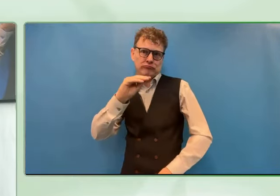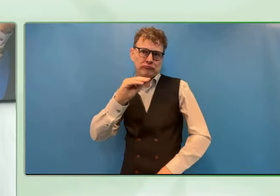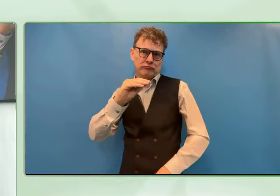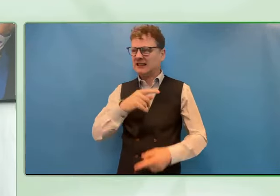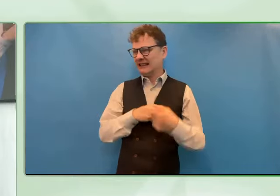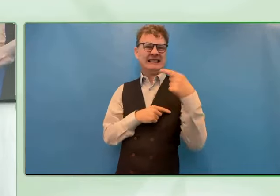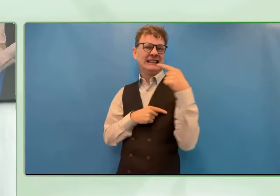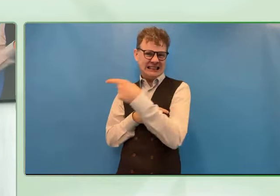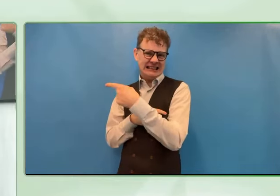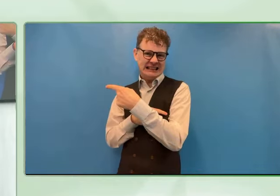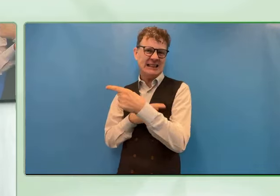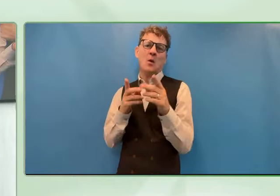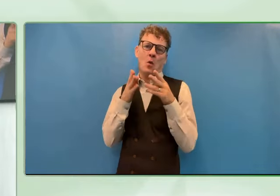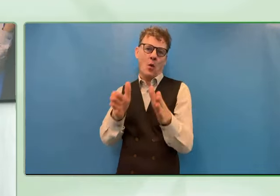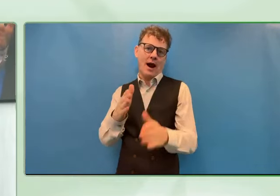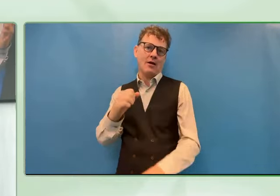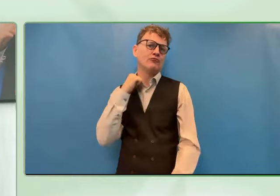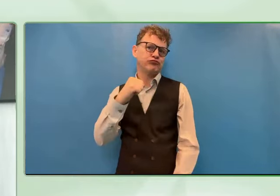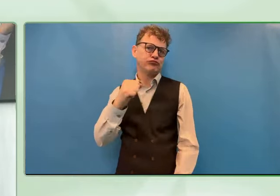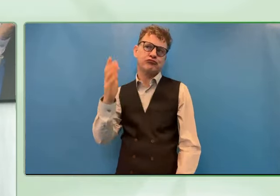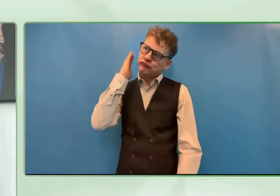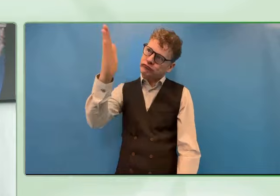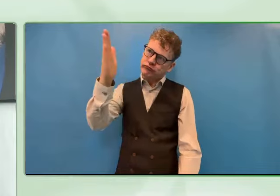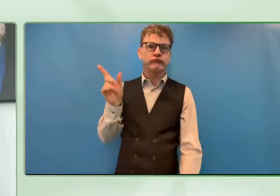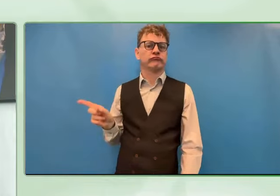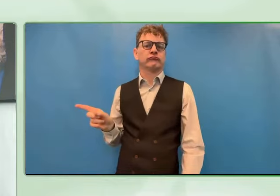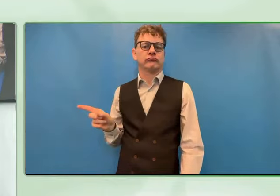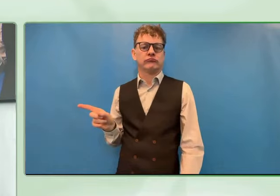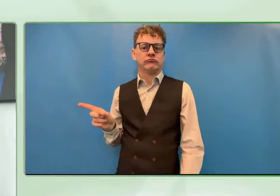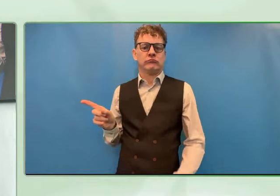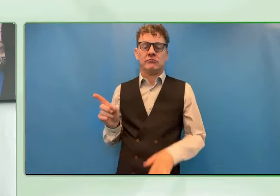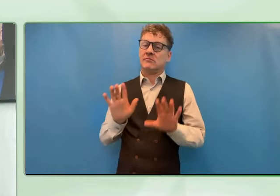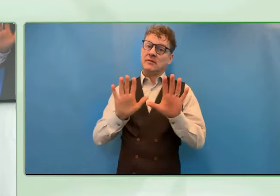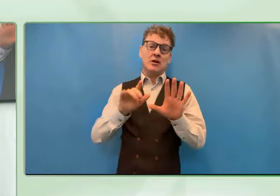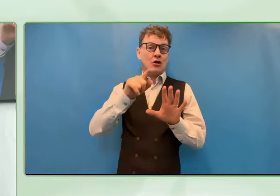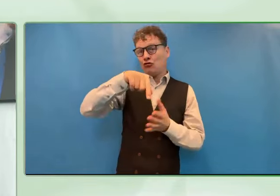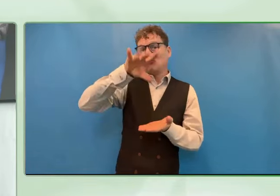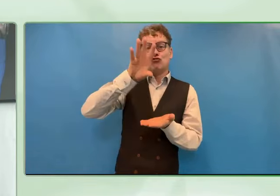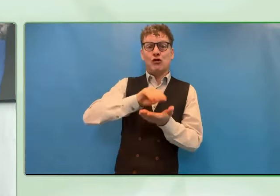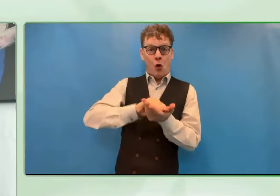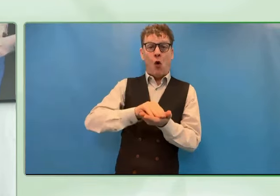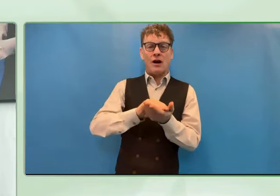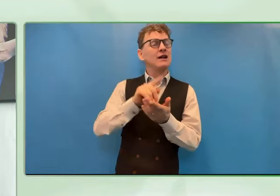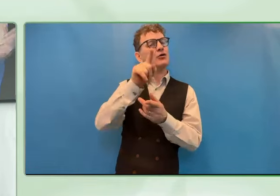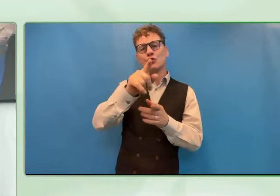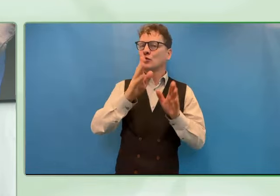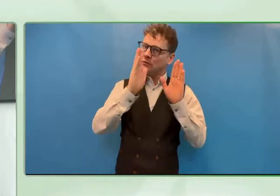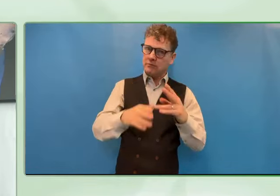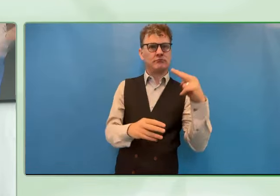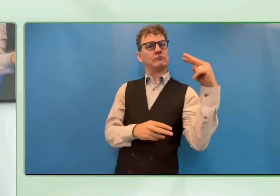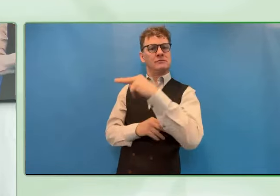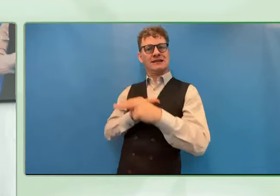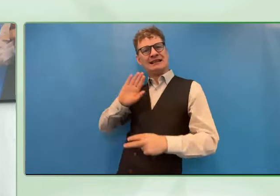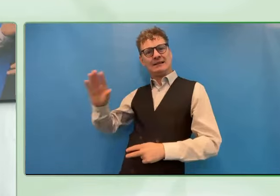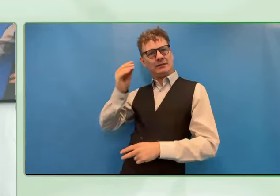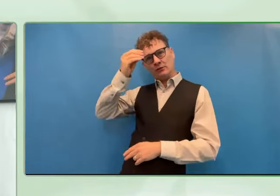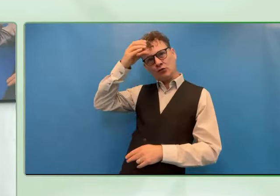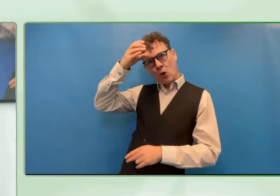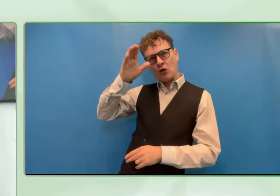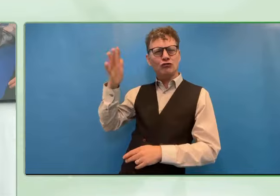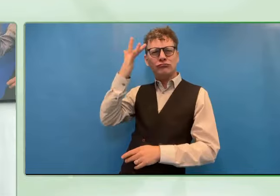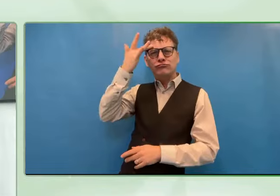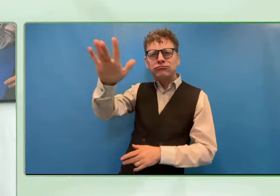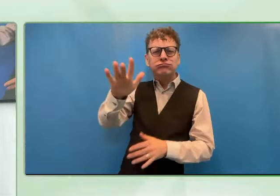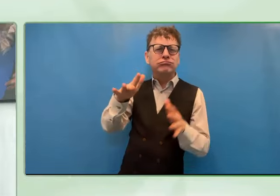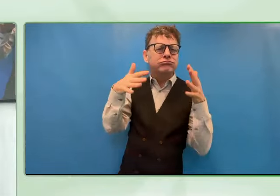the roadmap. And if you didn't hear it, check out the recording afterwards, because you're going to want that knowledge, that wisdom. All right,